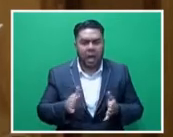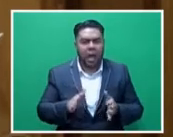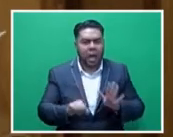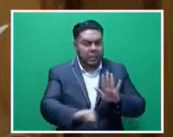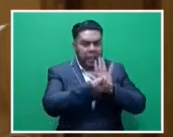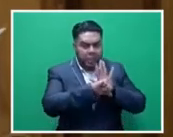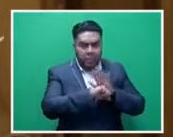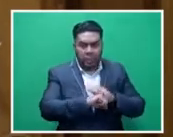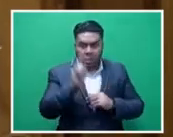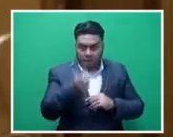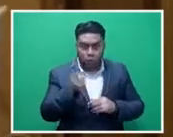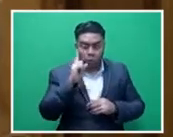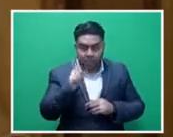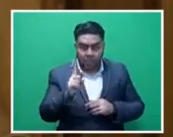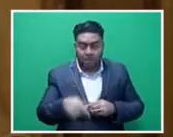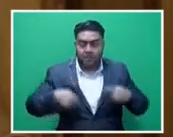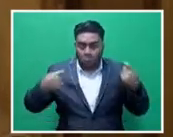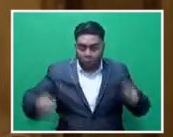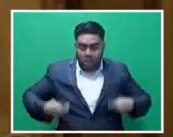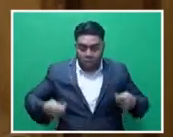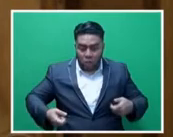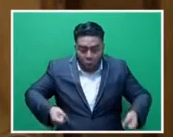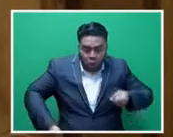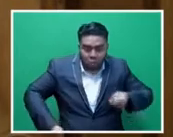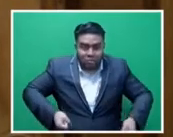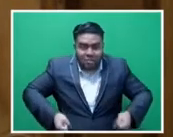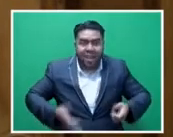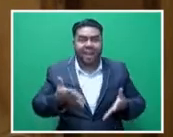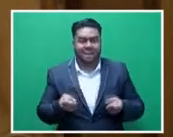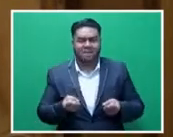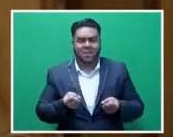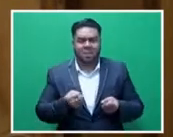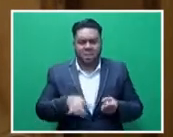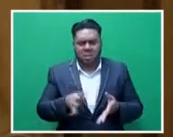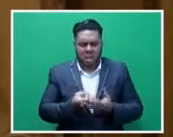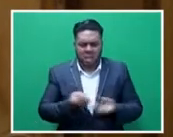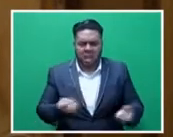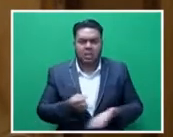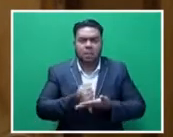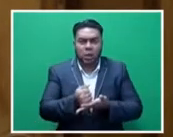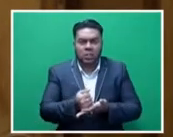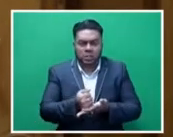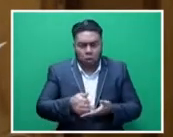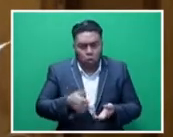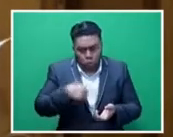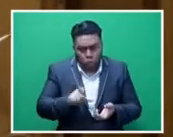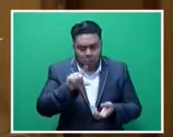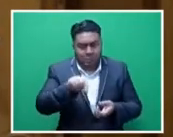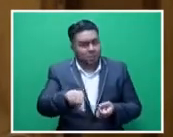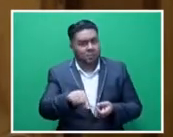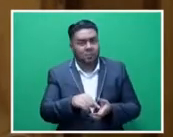you see a person with a wheelchair, with a crutches, with some sort of walking, supportive walking